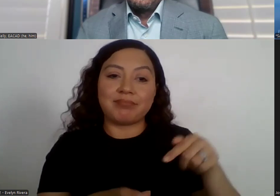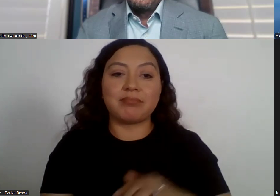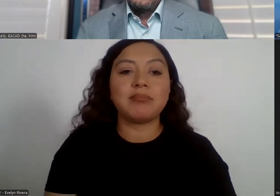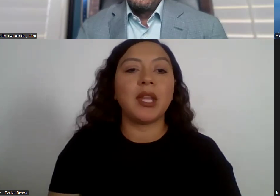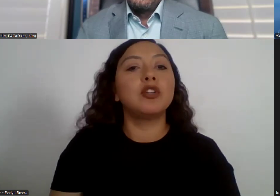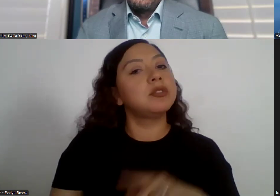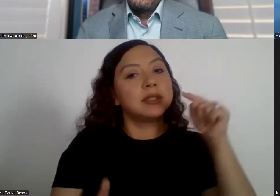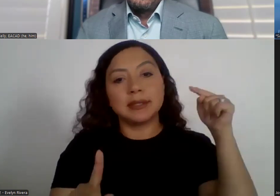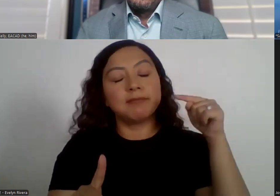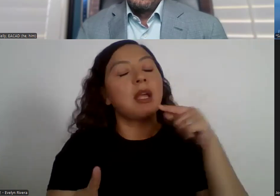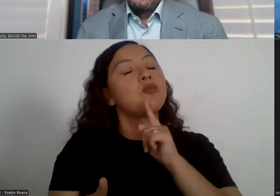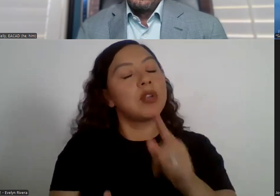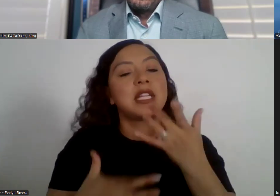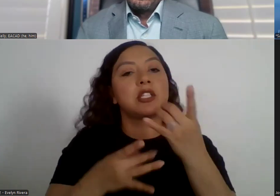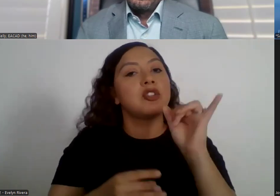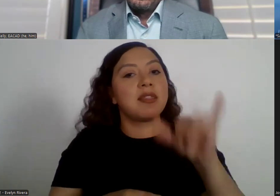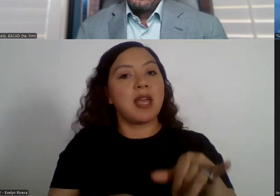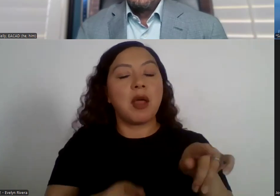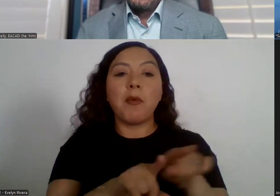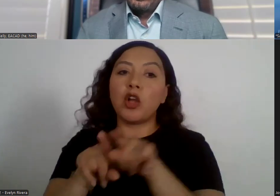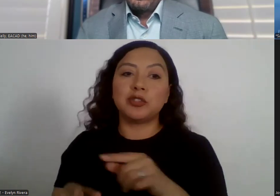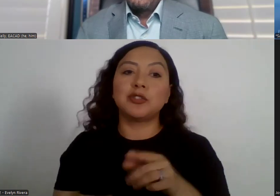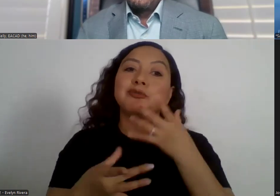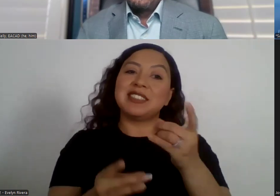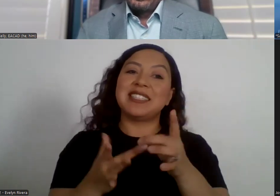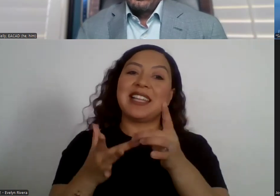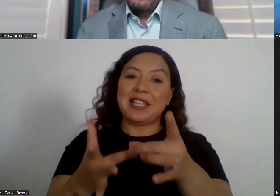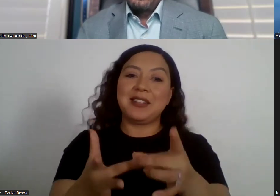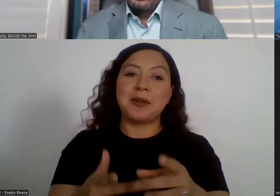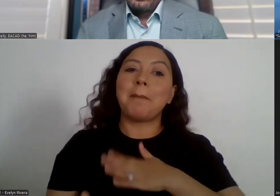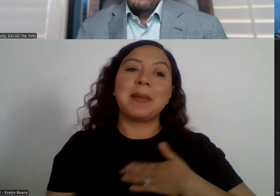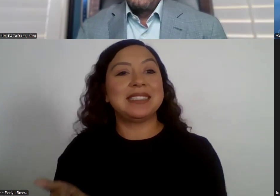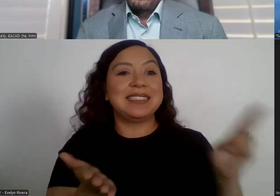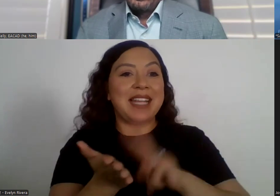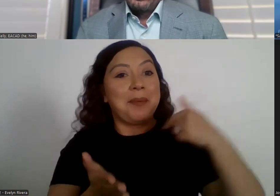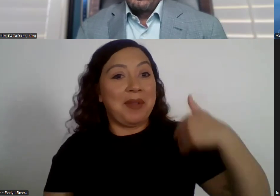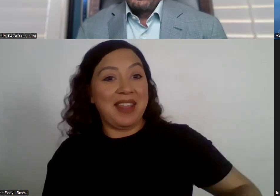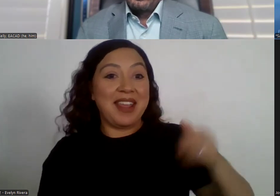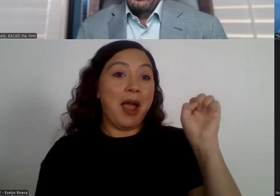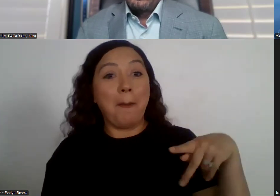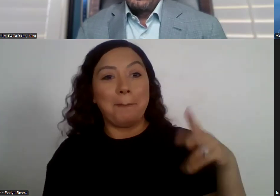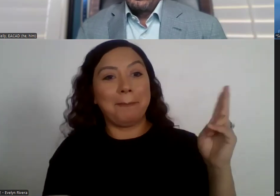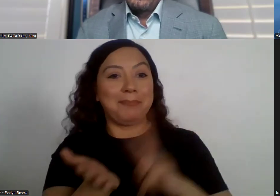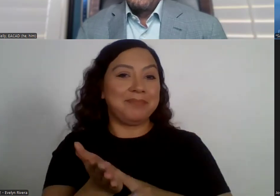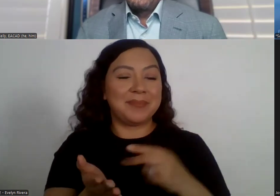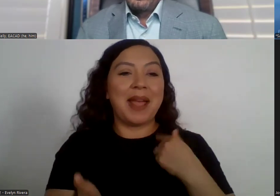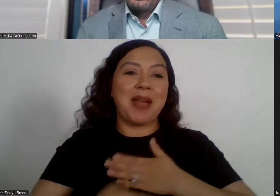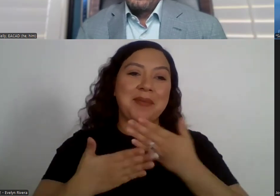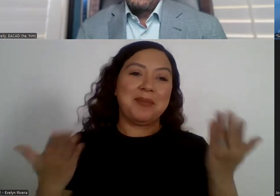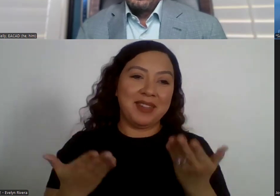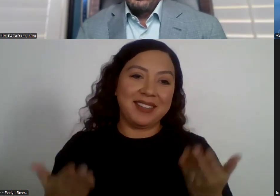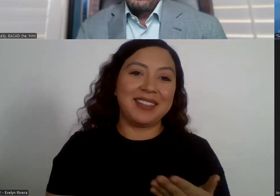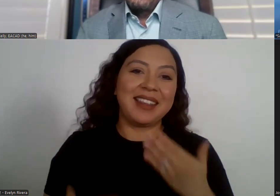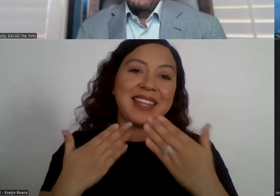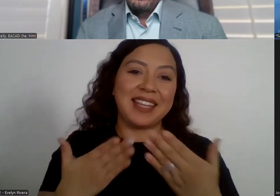very interested in that. I'm also interested in the leadership. So definitely sign me up. Okay. So happy to be here. Thank you. Thank you.